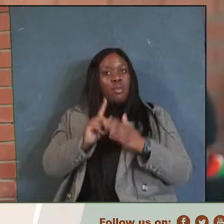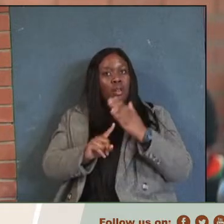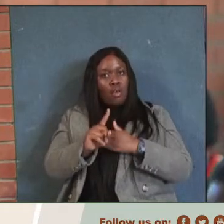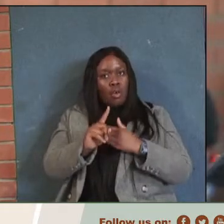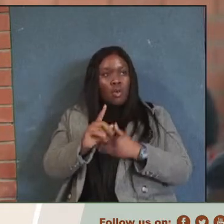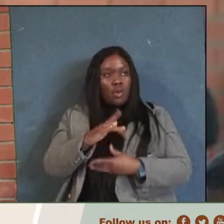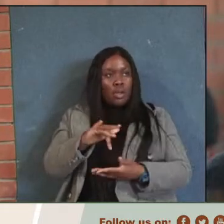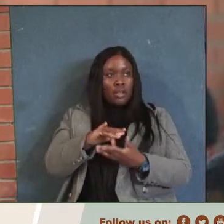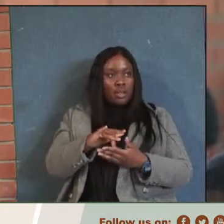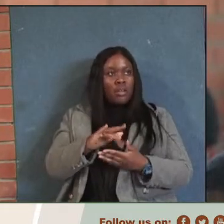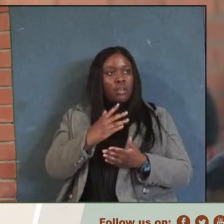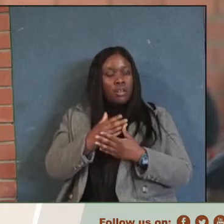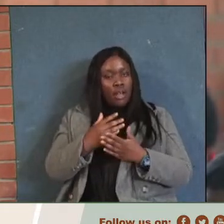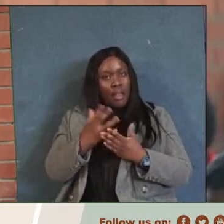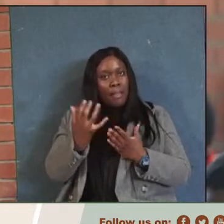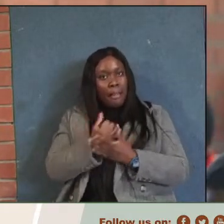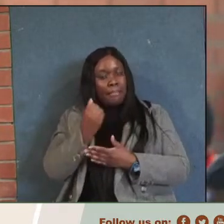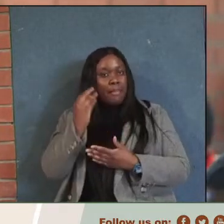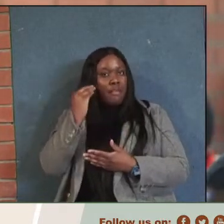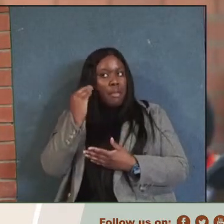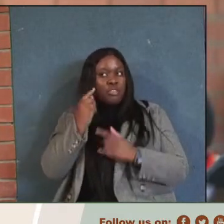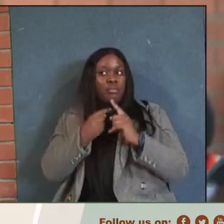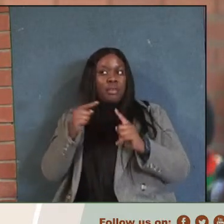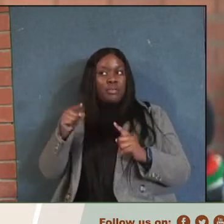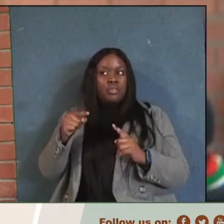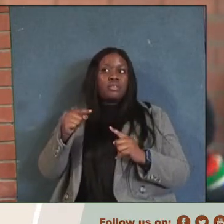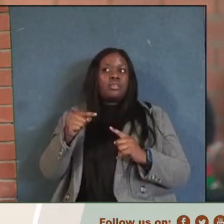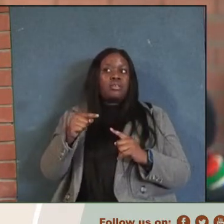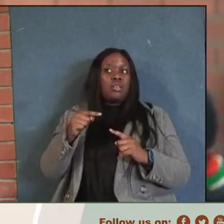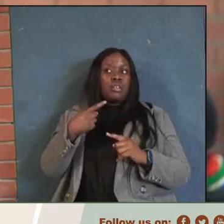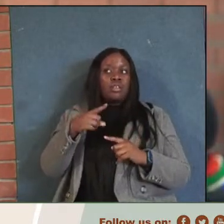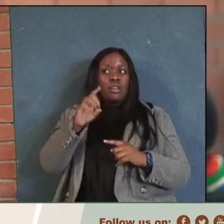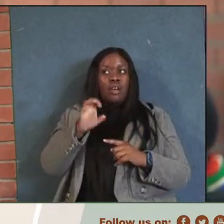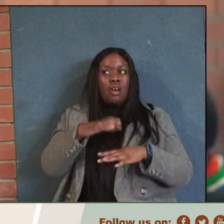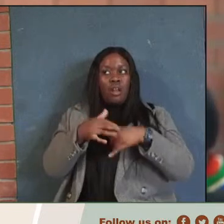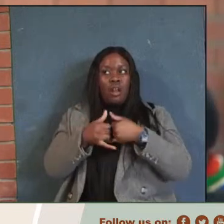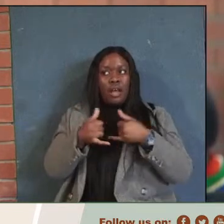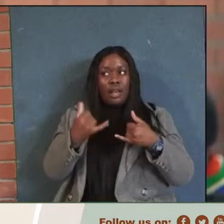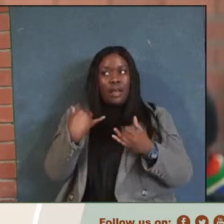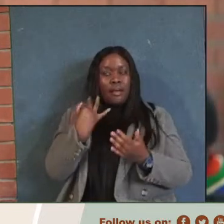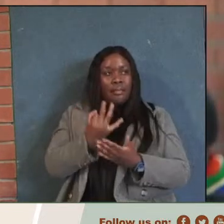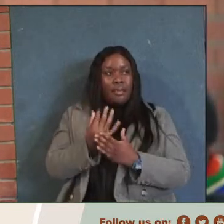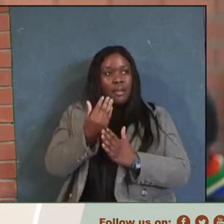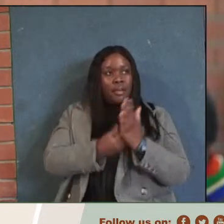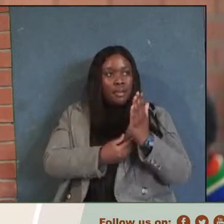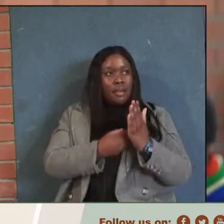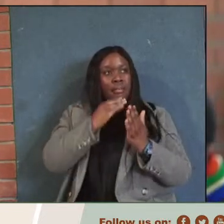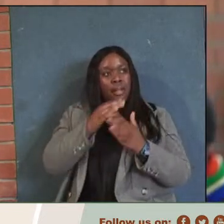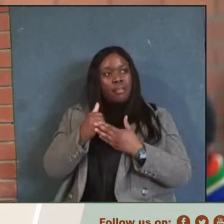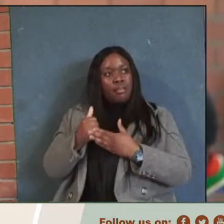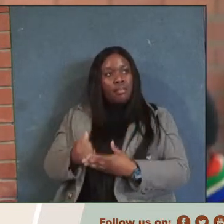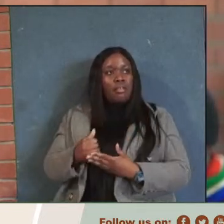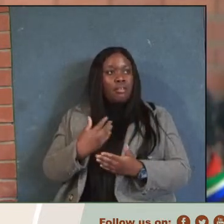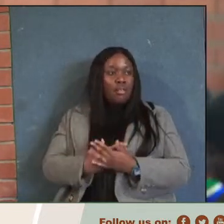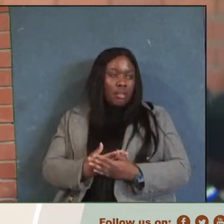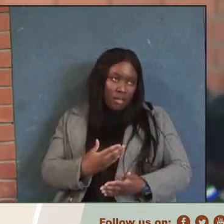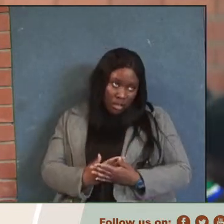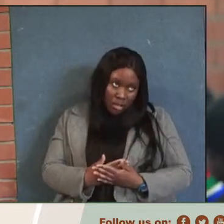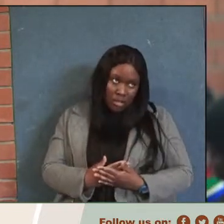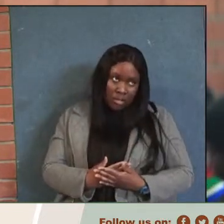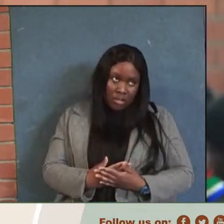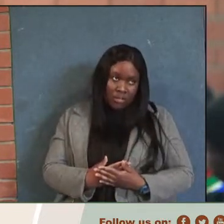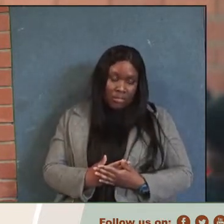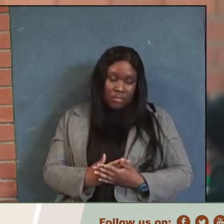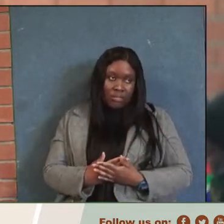seek information about the GDE online application and be assisted in regard with